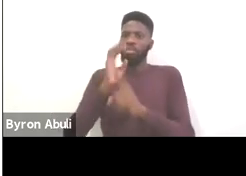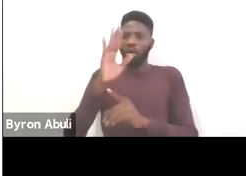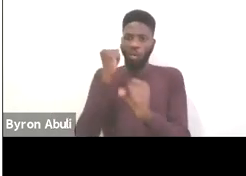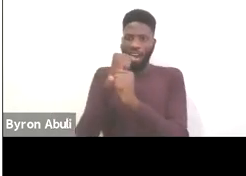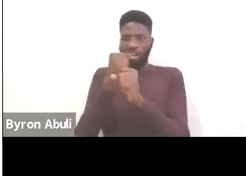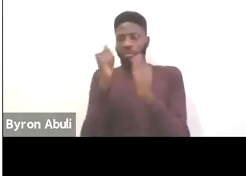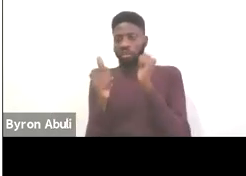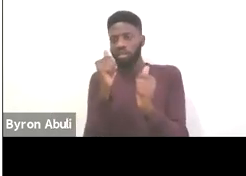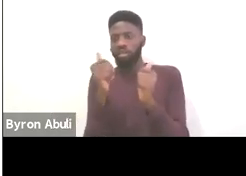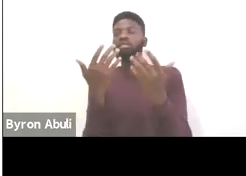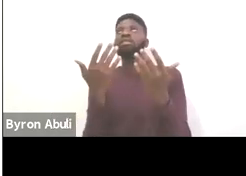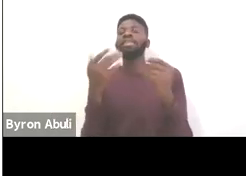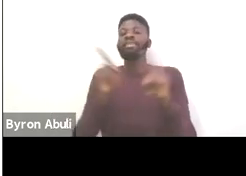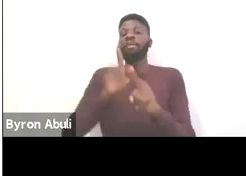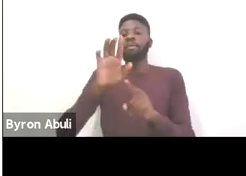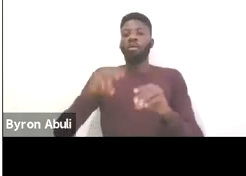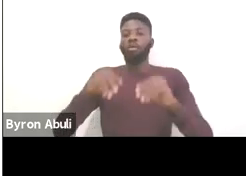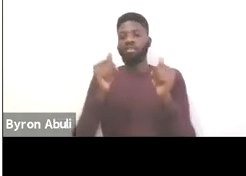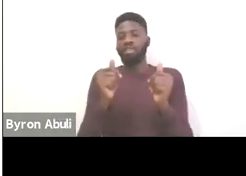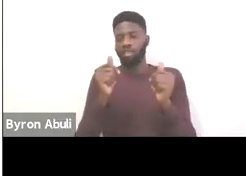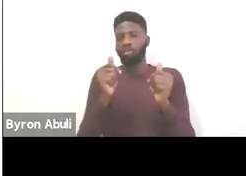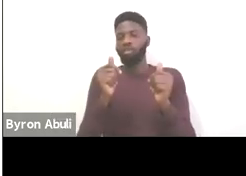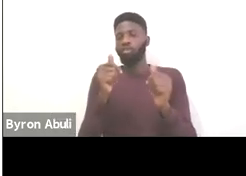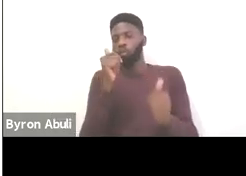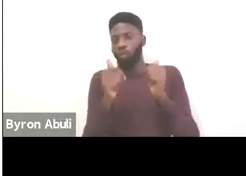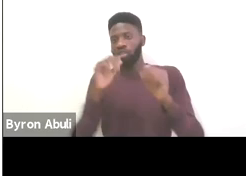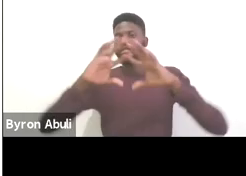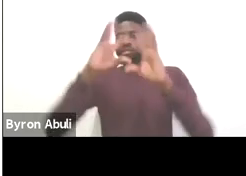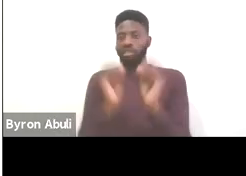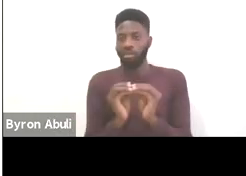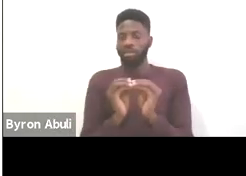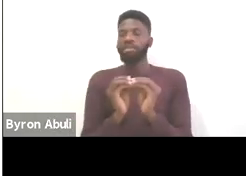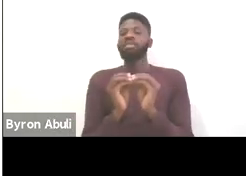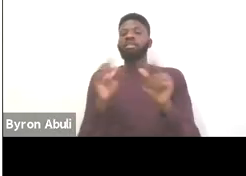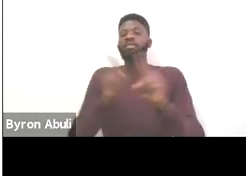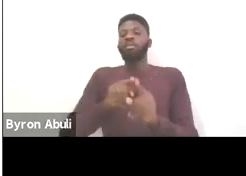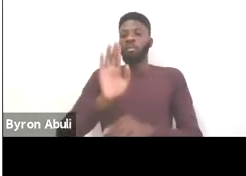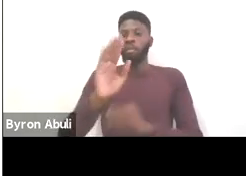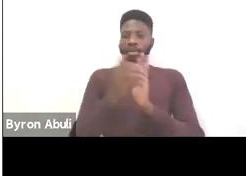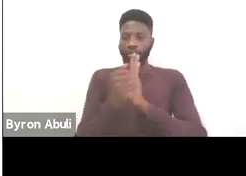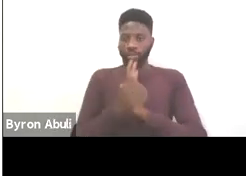well as your qualifications, a summary of your qualifications and your skills.